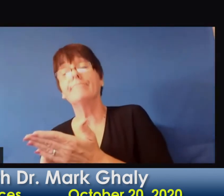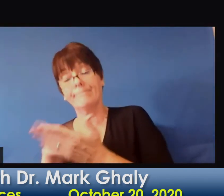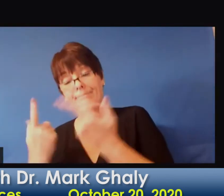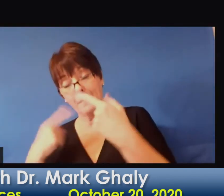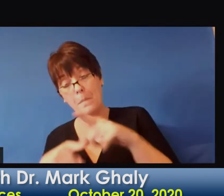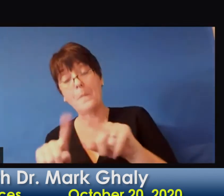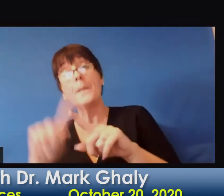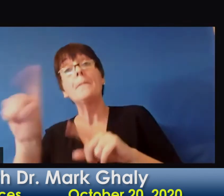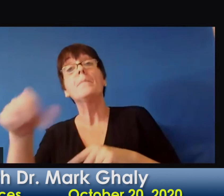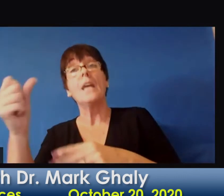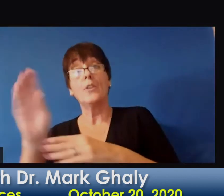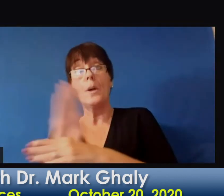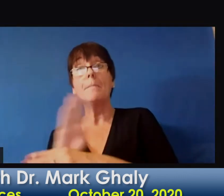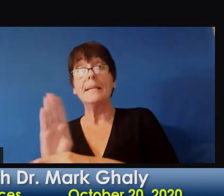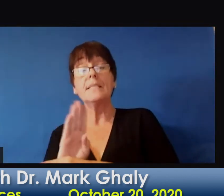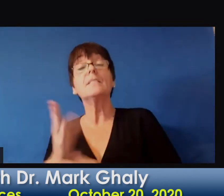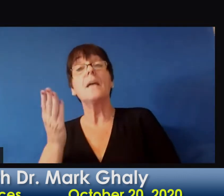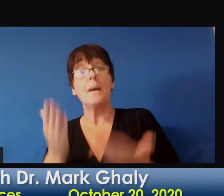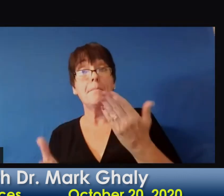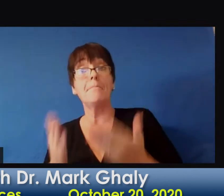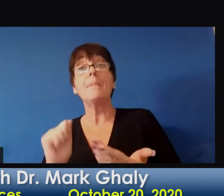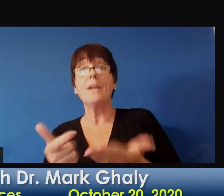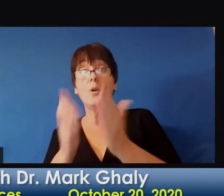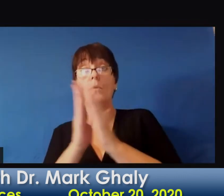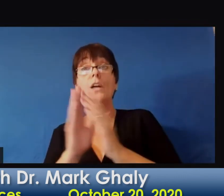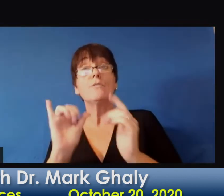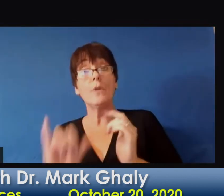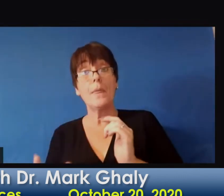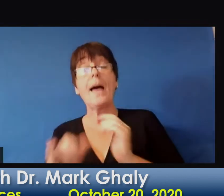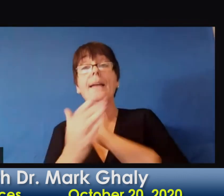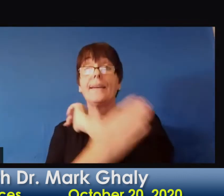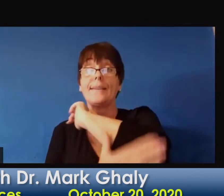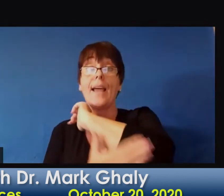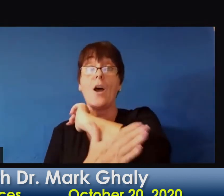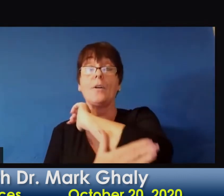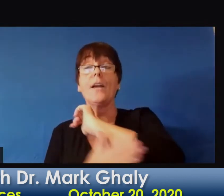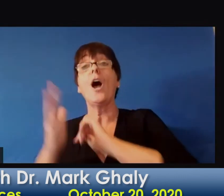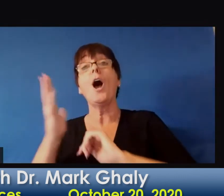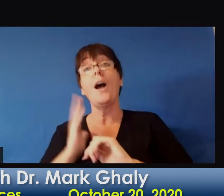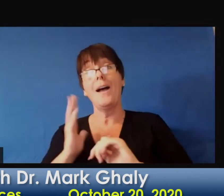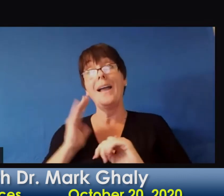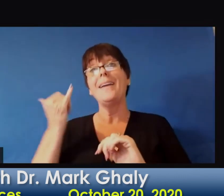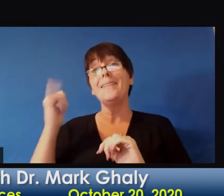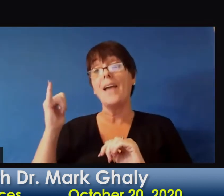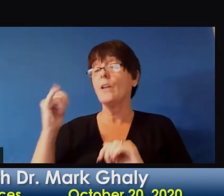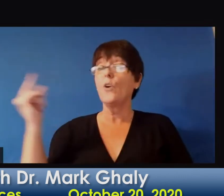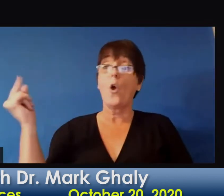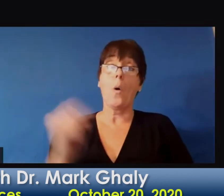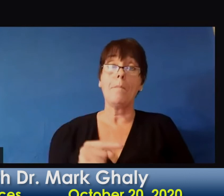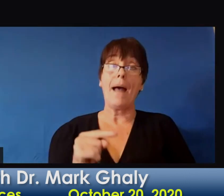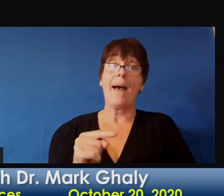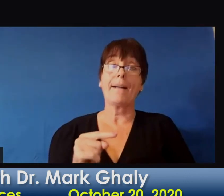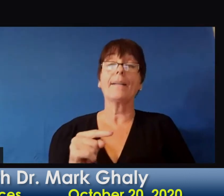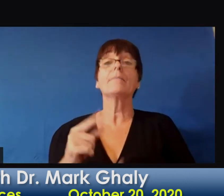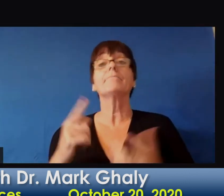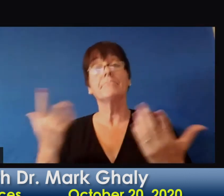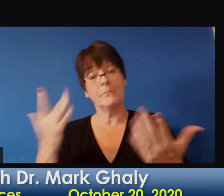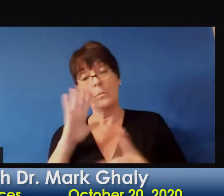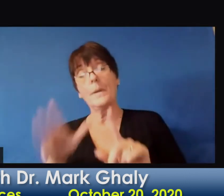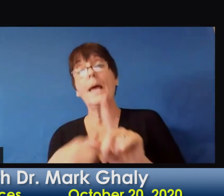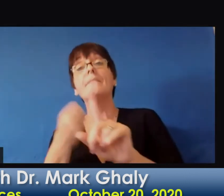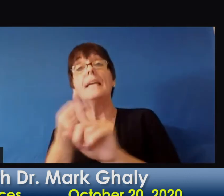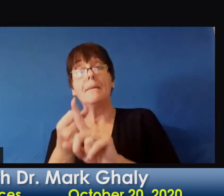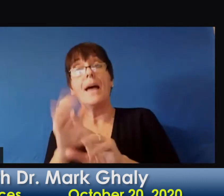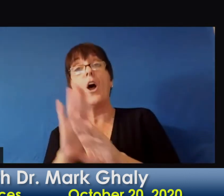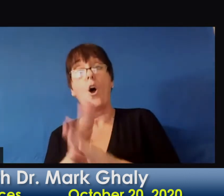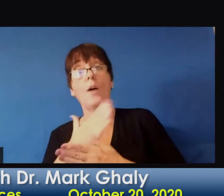other business sectors, there may be the request for that county that was once in yellow to move back in a tier, and it would have an impact on